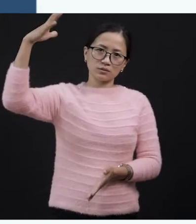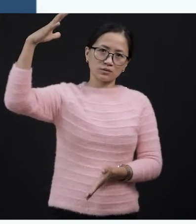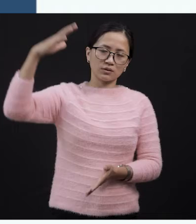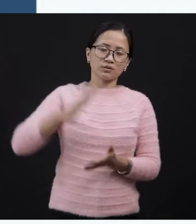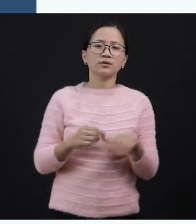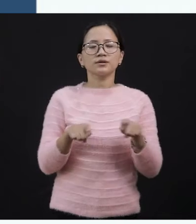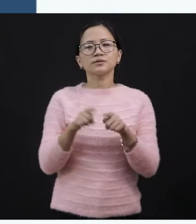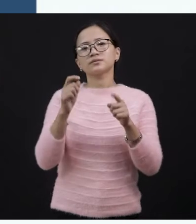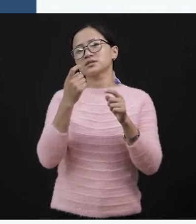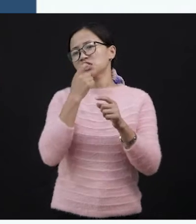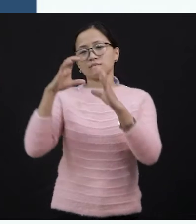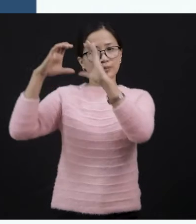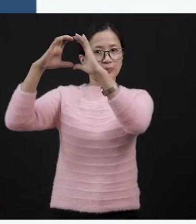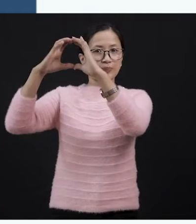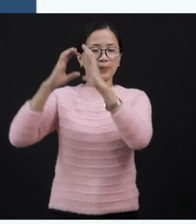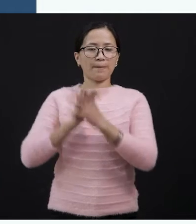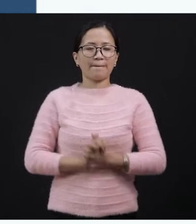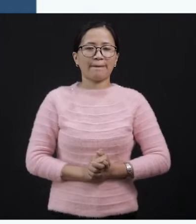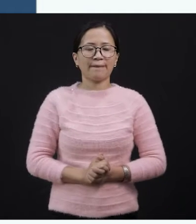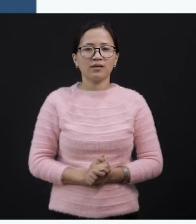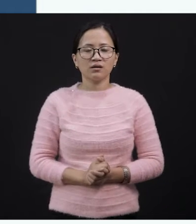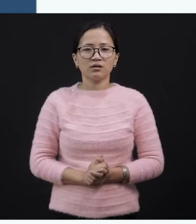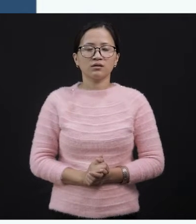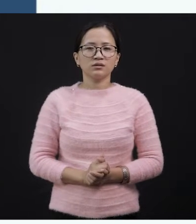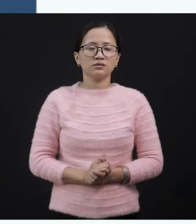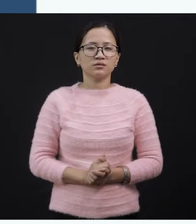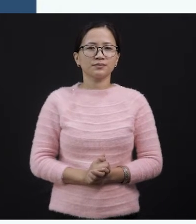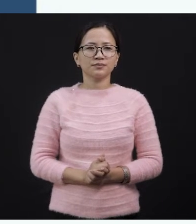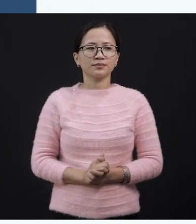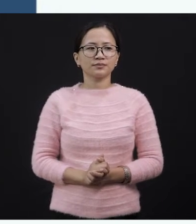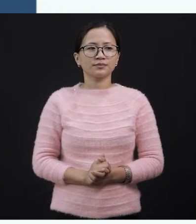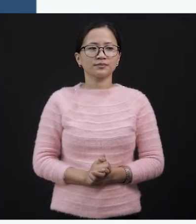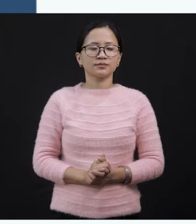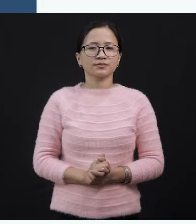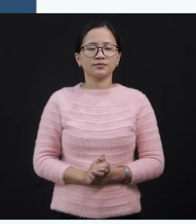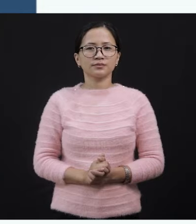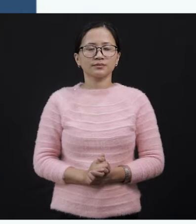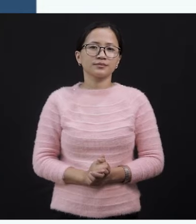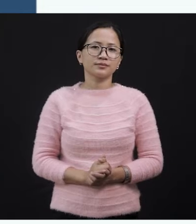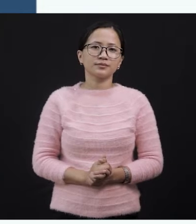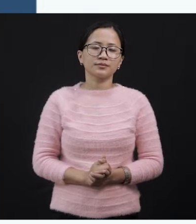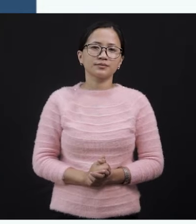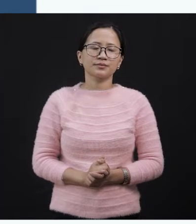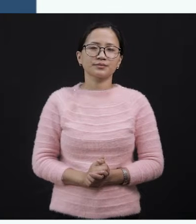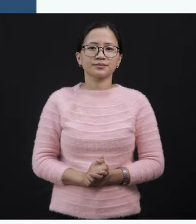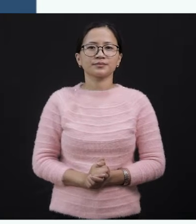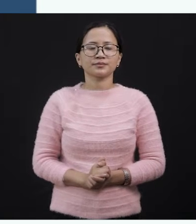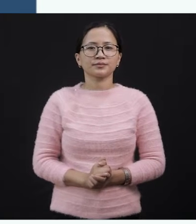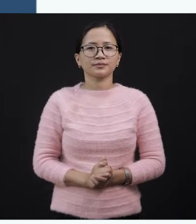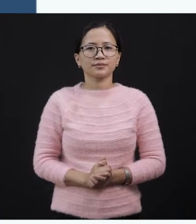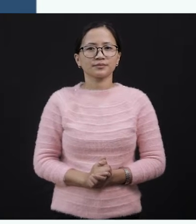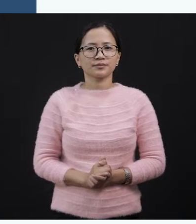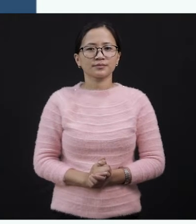and the moon. Okay? the Earth is between the Sun and the